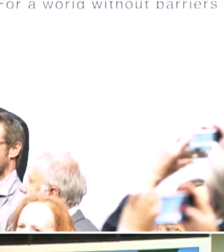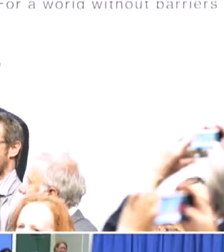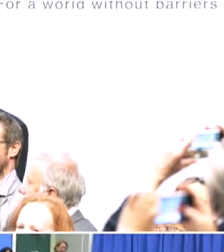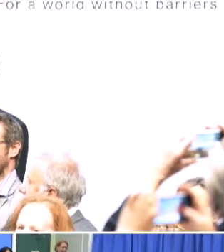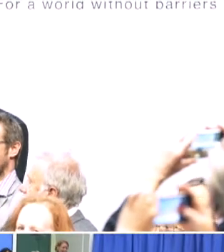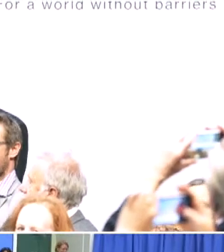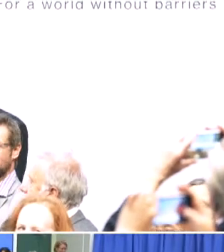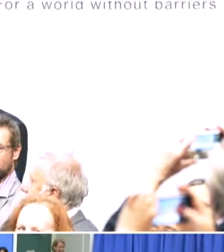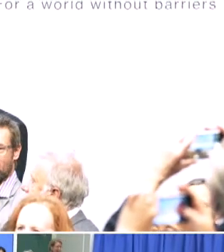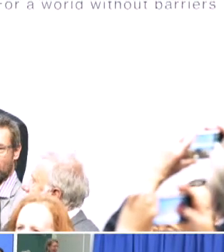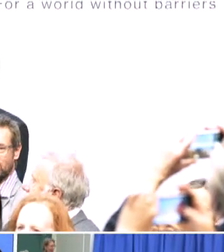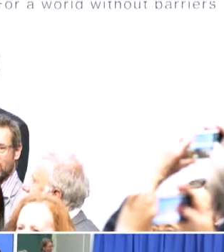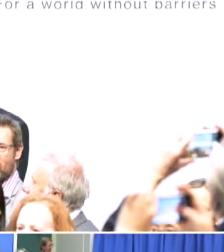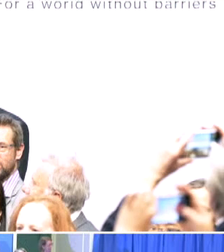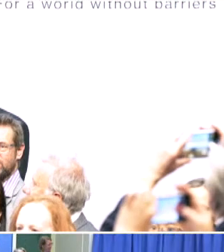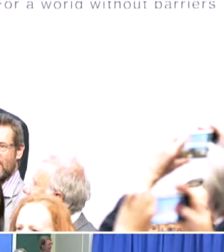barriers, zero